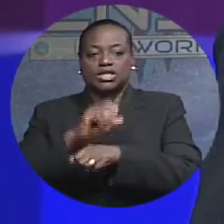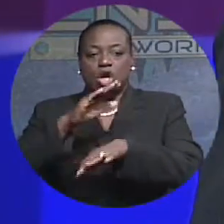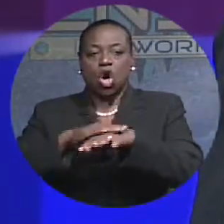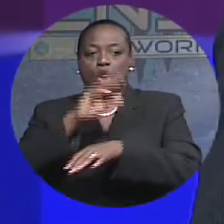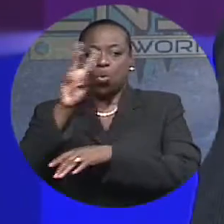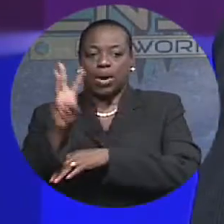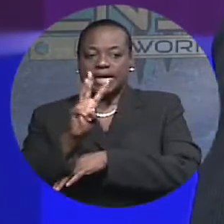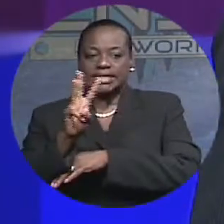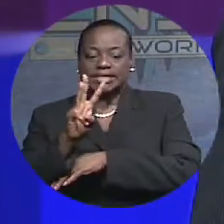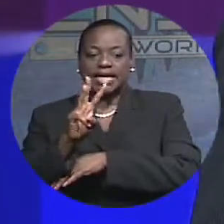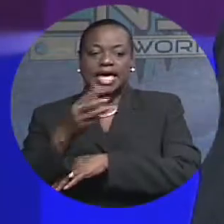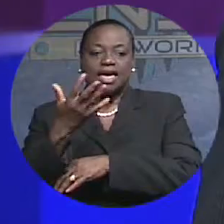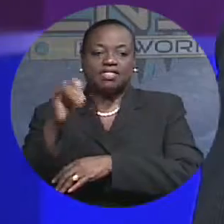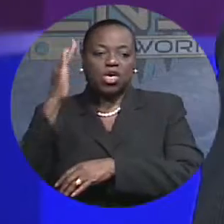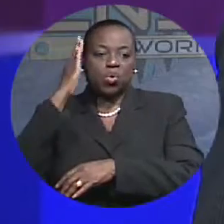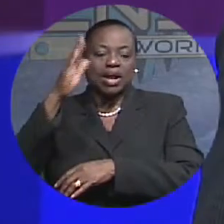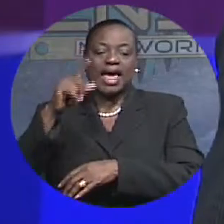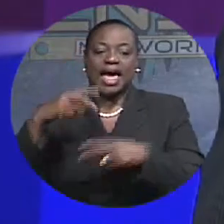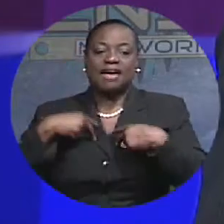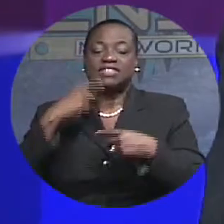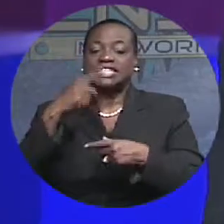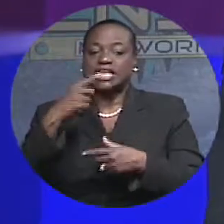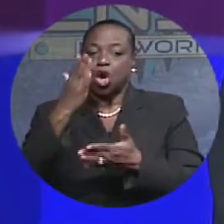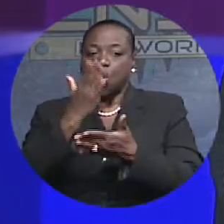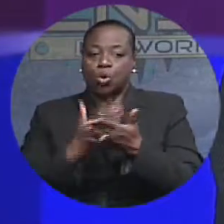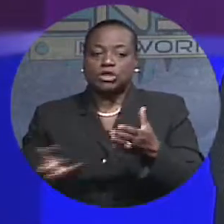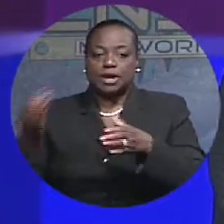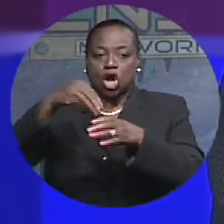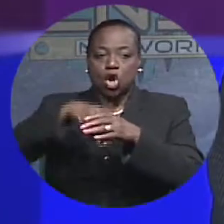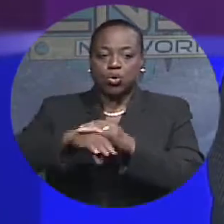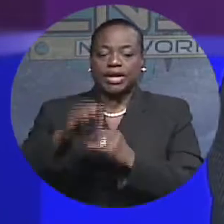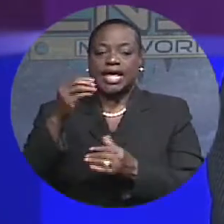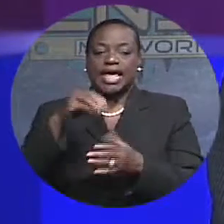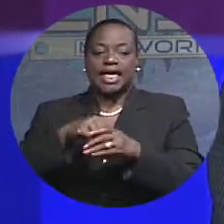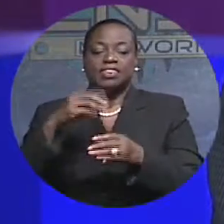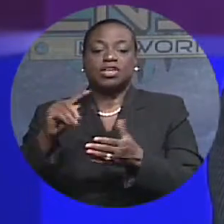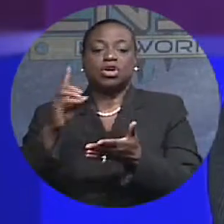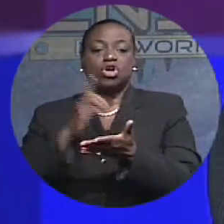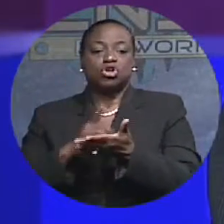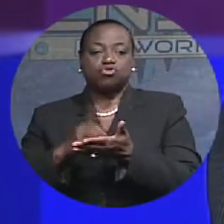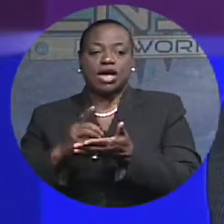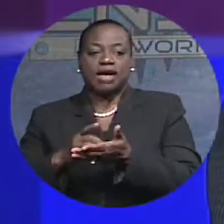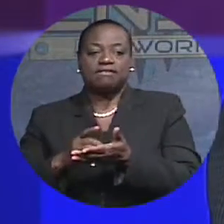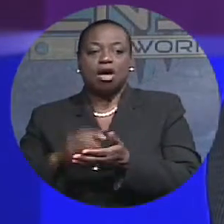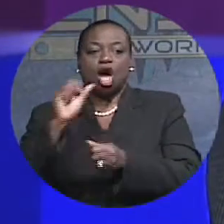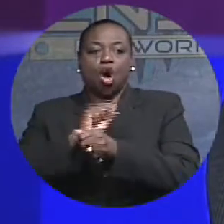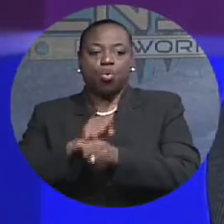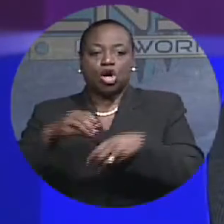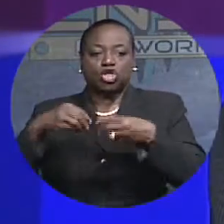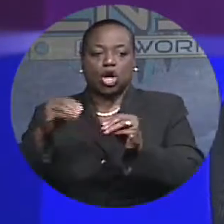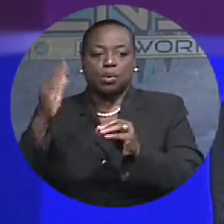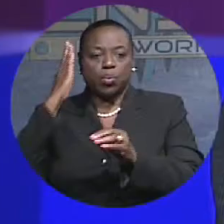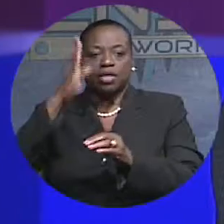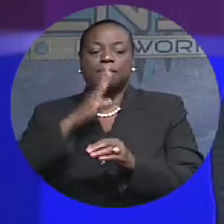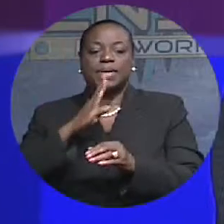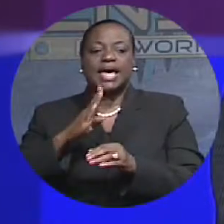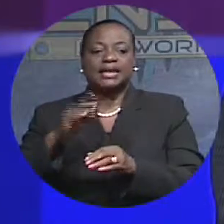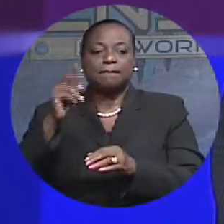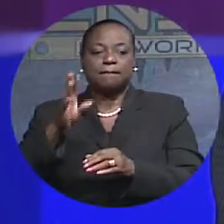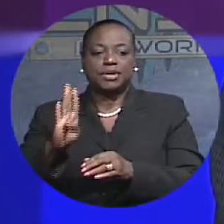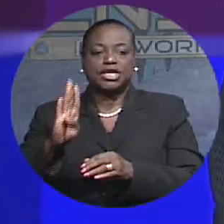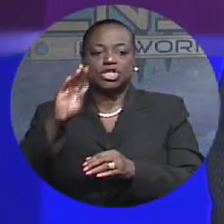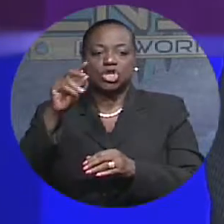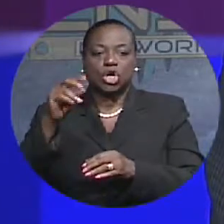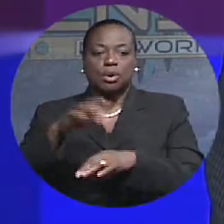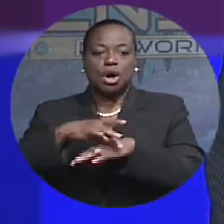their say on what should be included in the draft document. A validation workshop will take place at the British Colonial Hilton Hotel, where